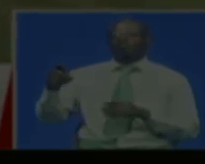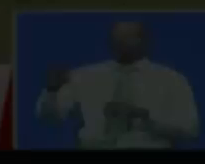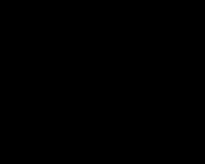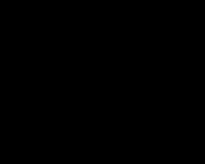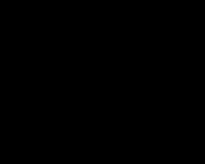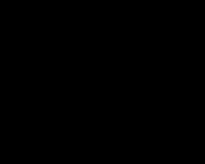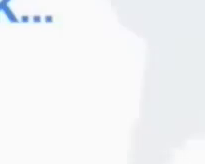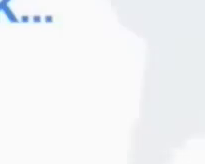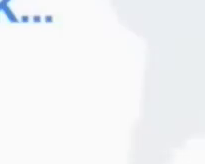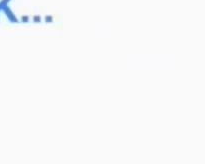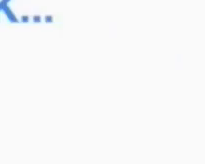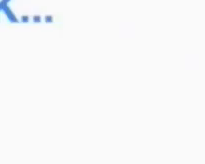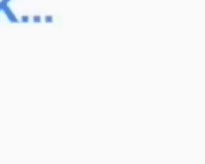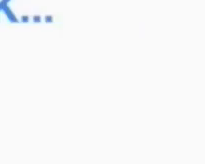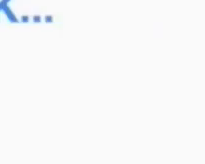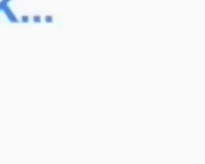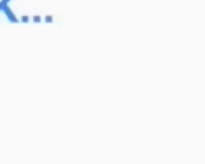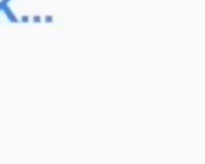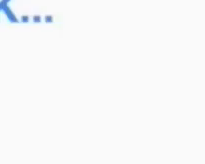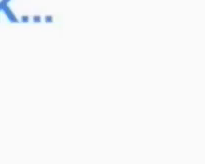are...